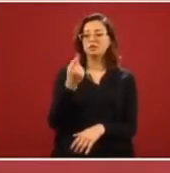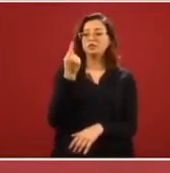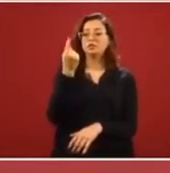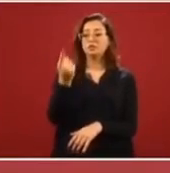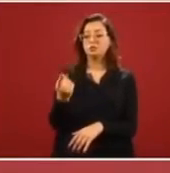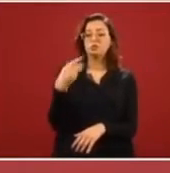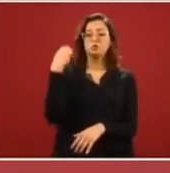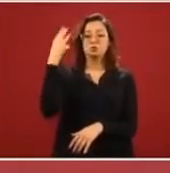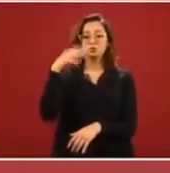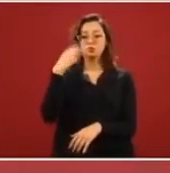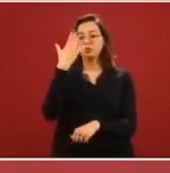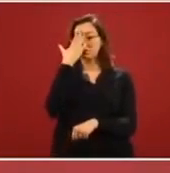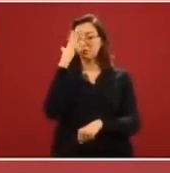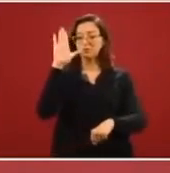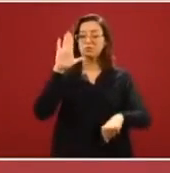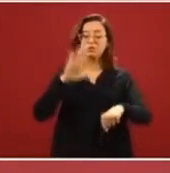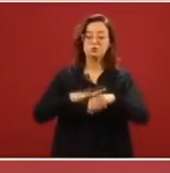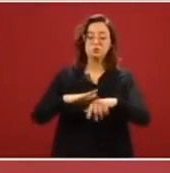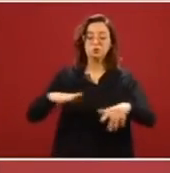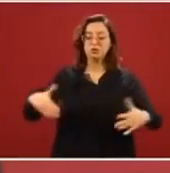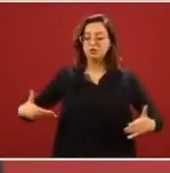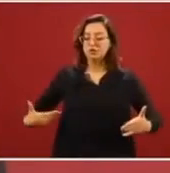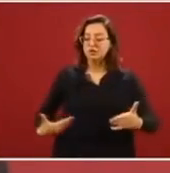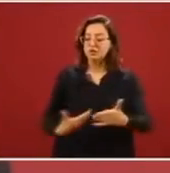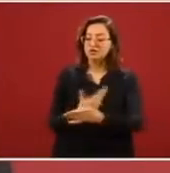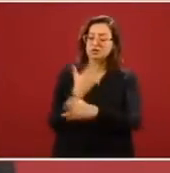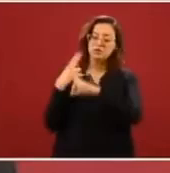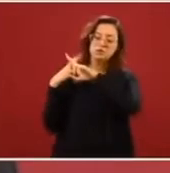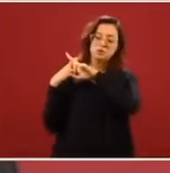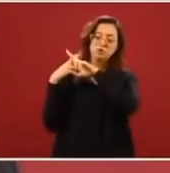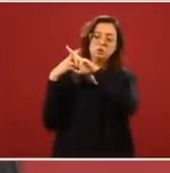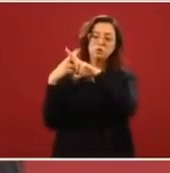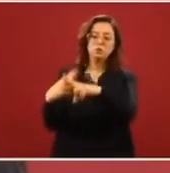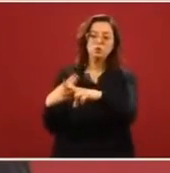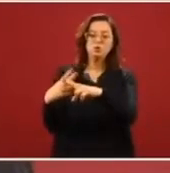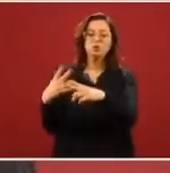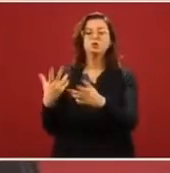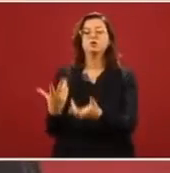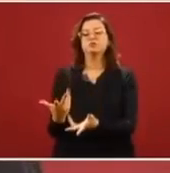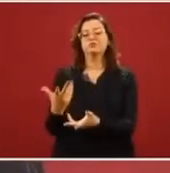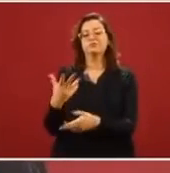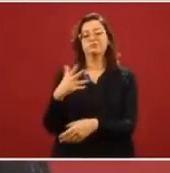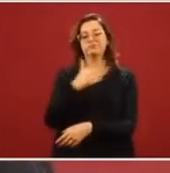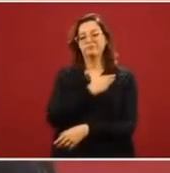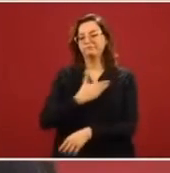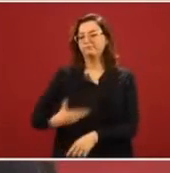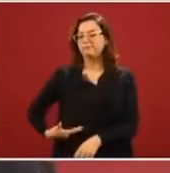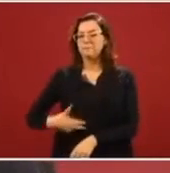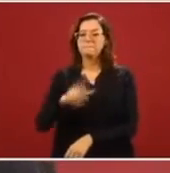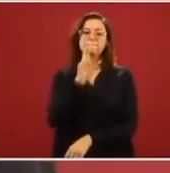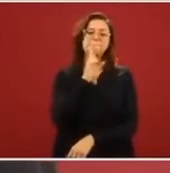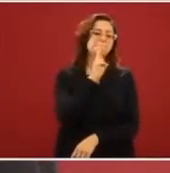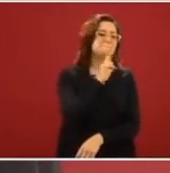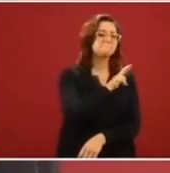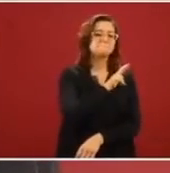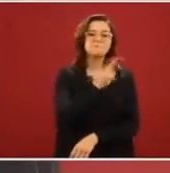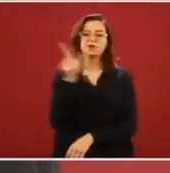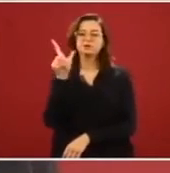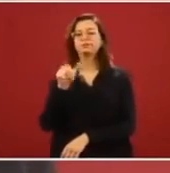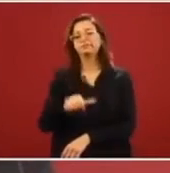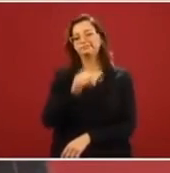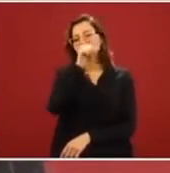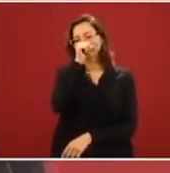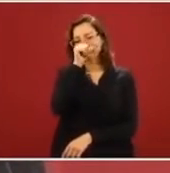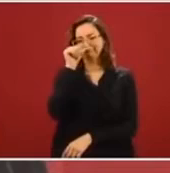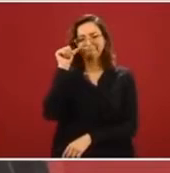natalicio del mejor presidente And it is the commemoration of the birth of the best president in